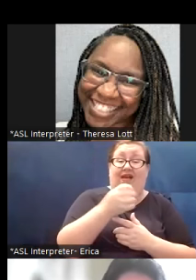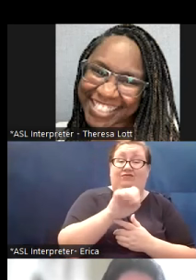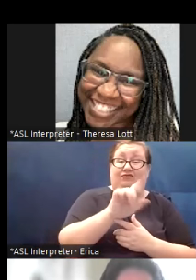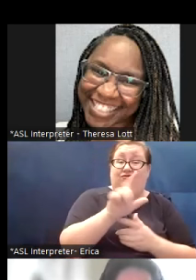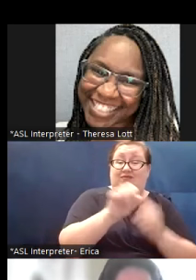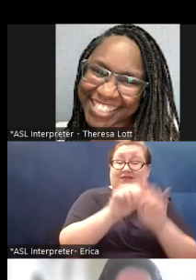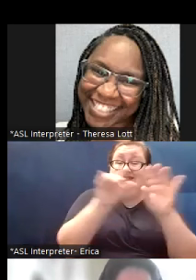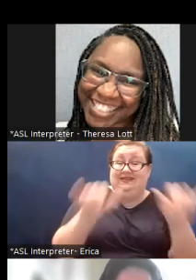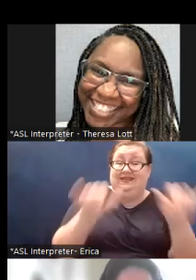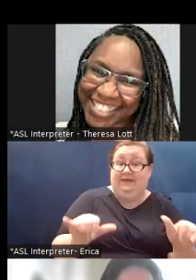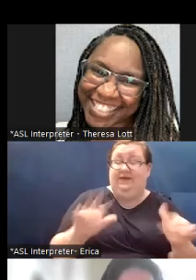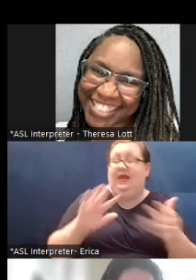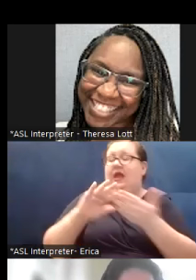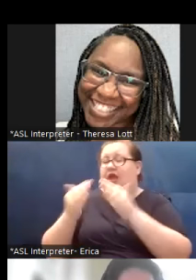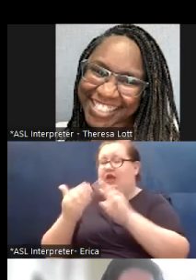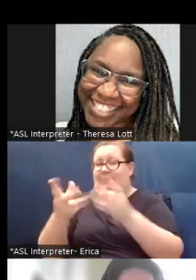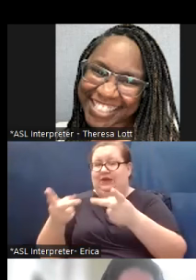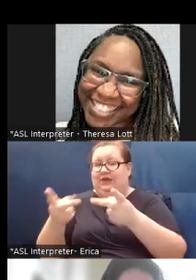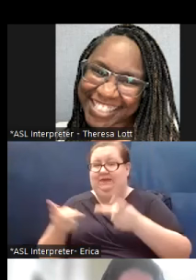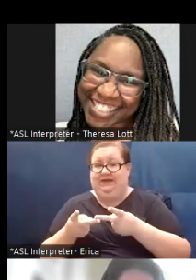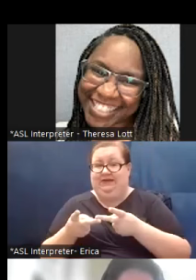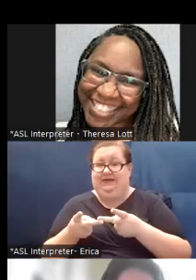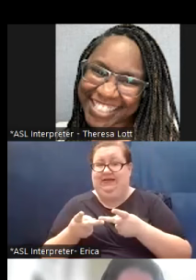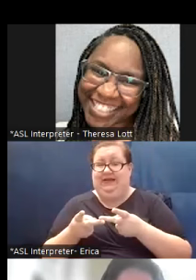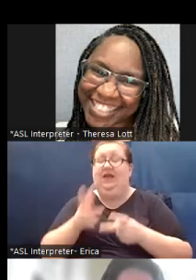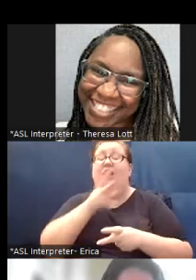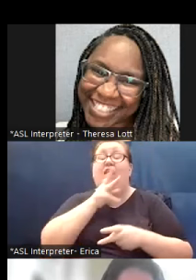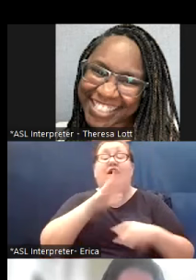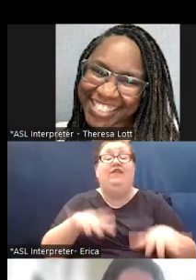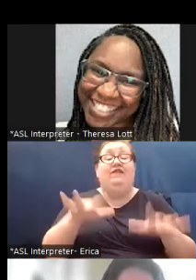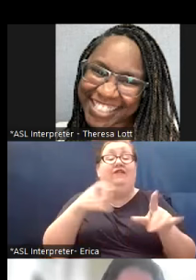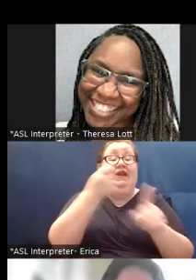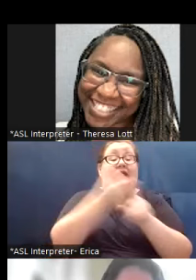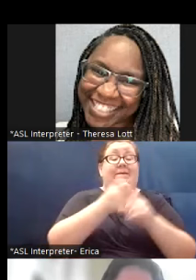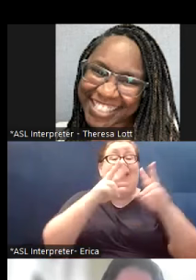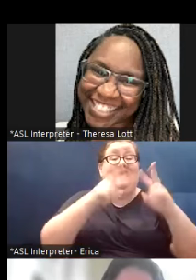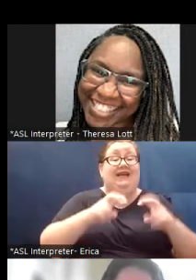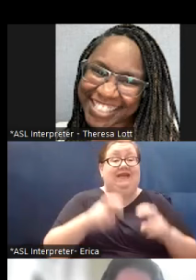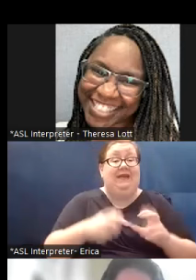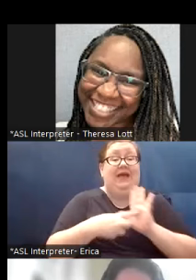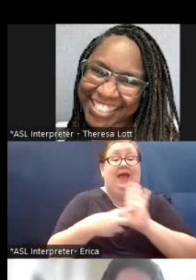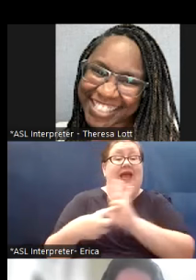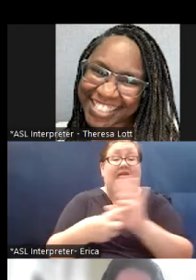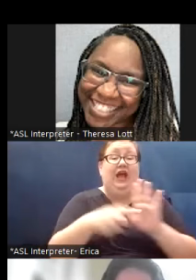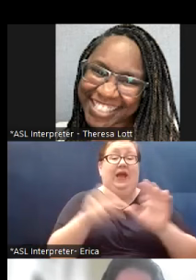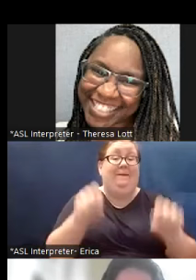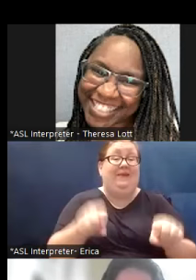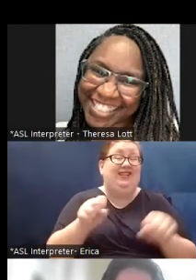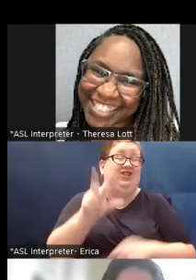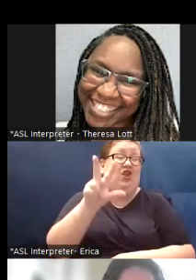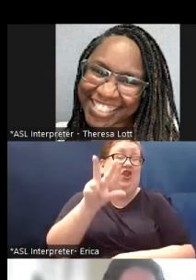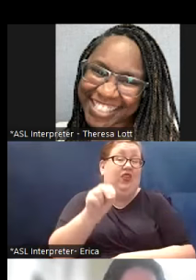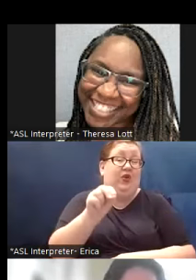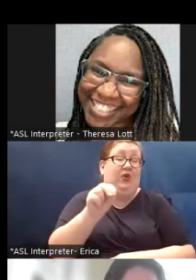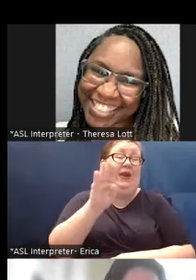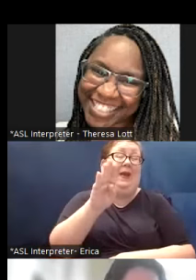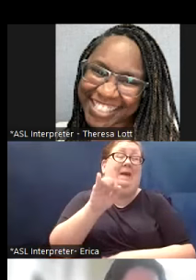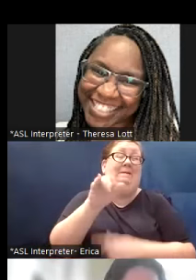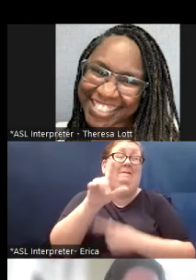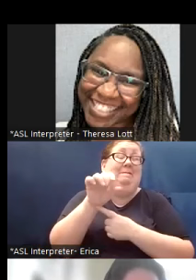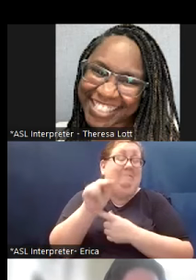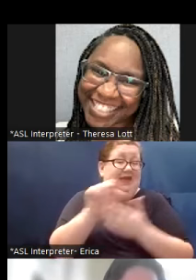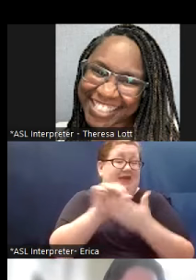spaces. The flood impact assessment indicated a potential of $30 billion in losses under a